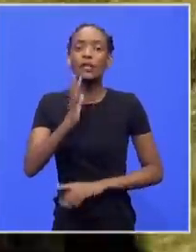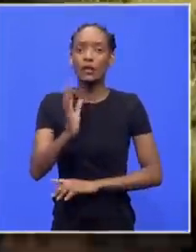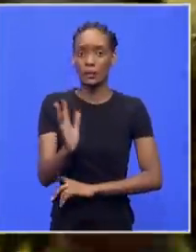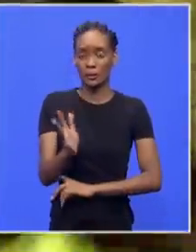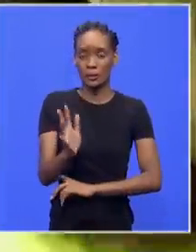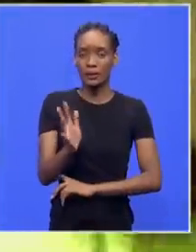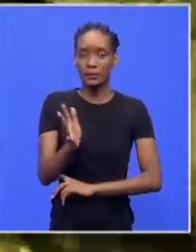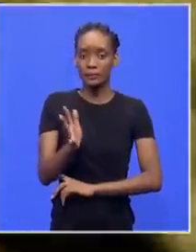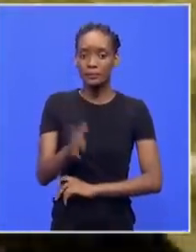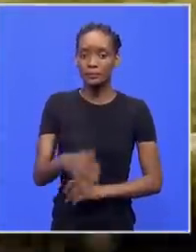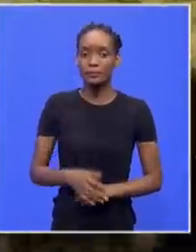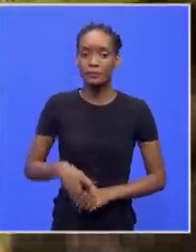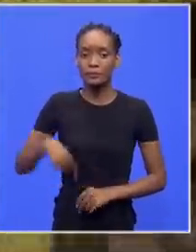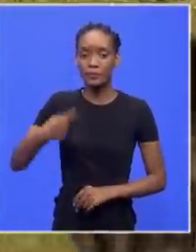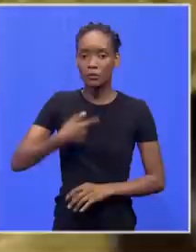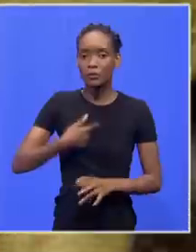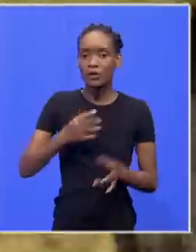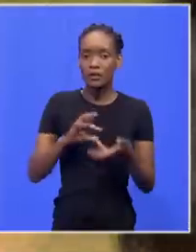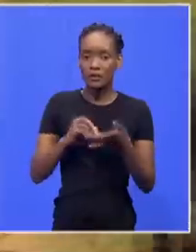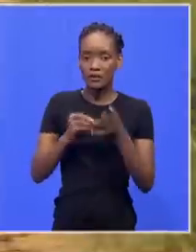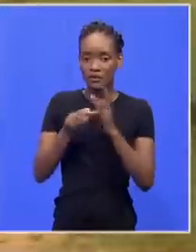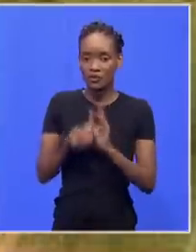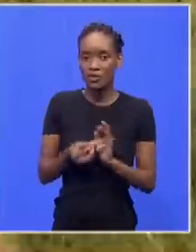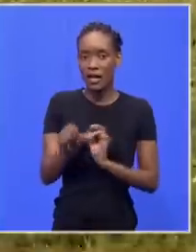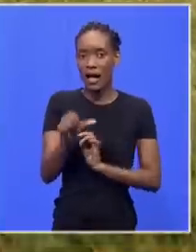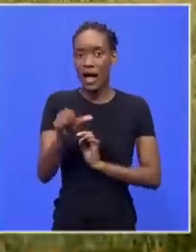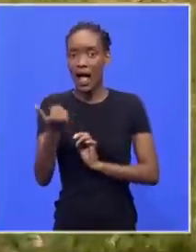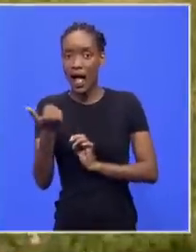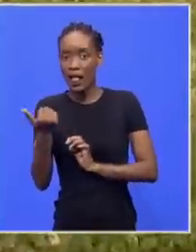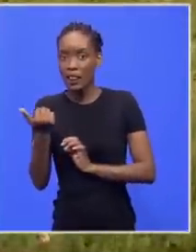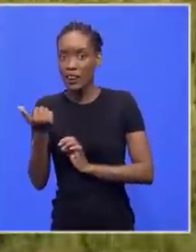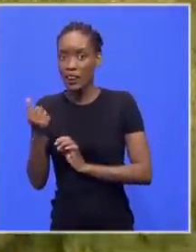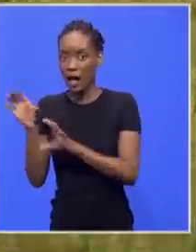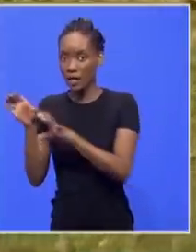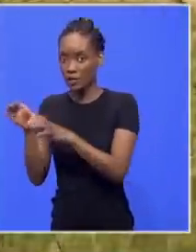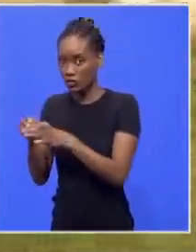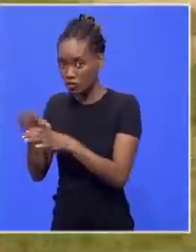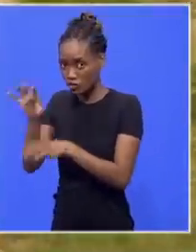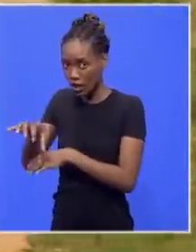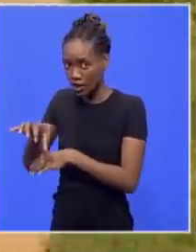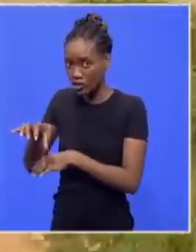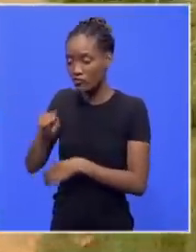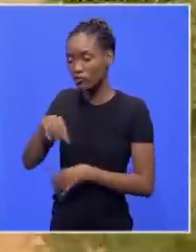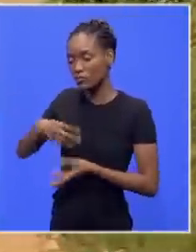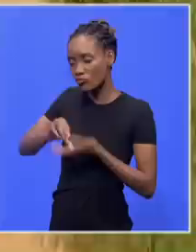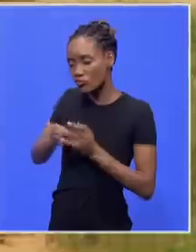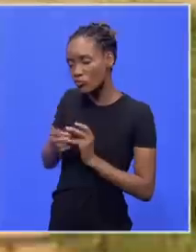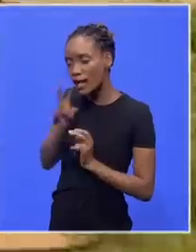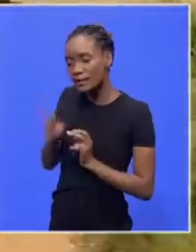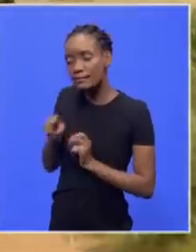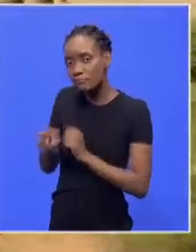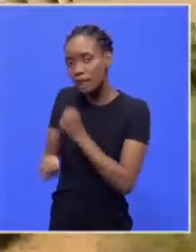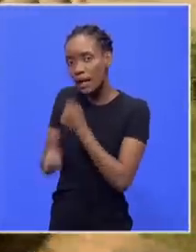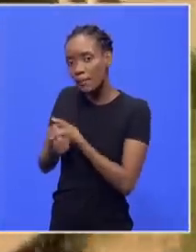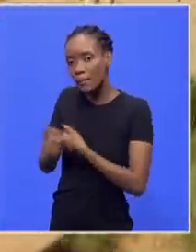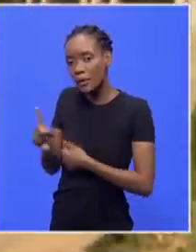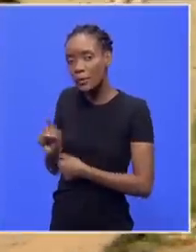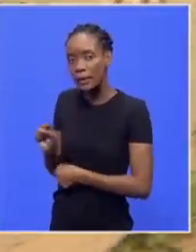here. We're trying to move to another section to see what is happening at that particular stretch